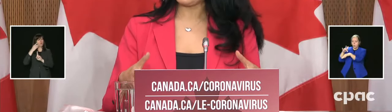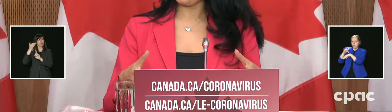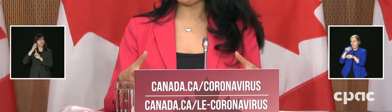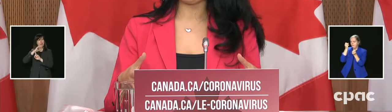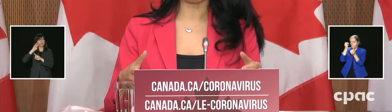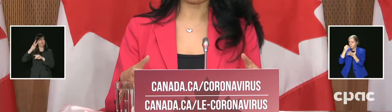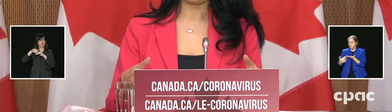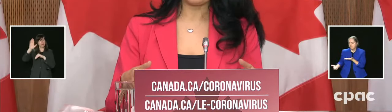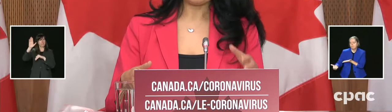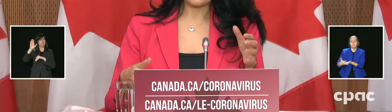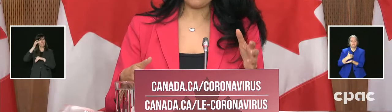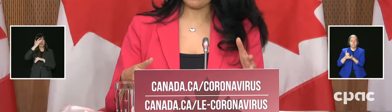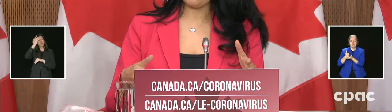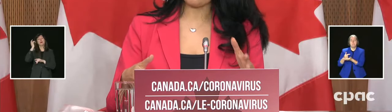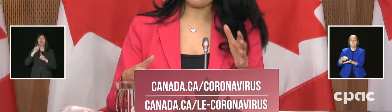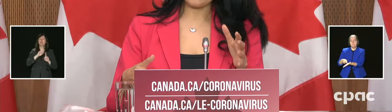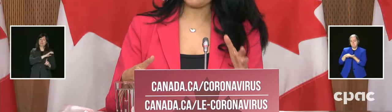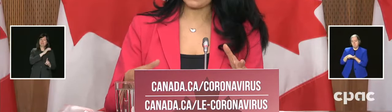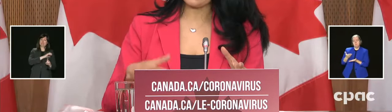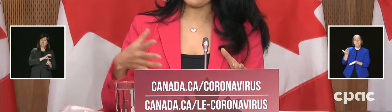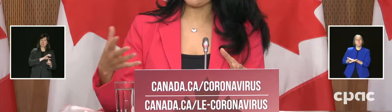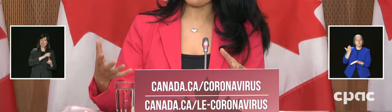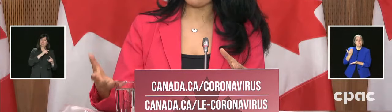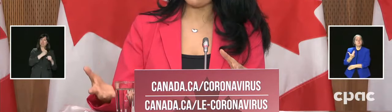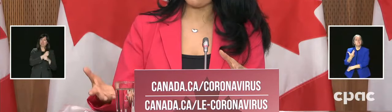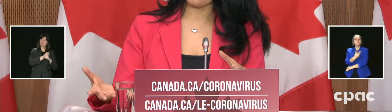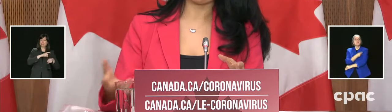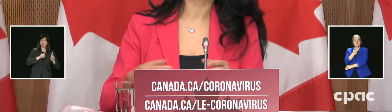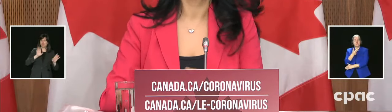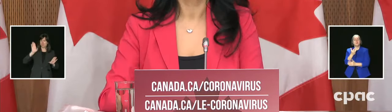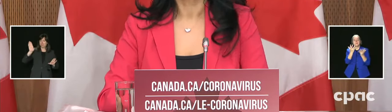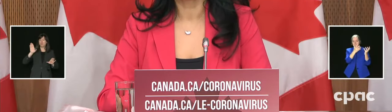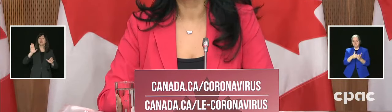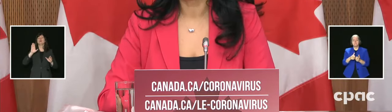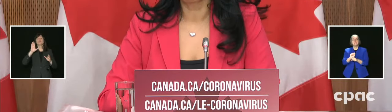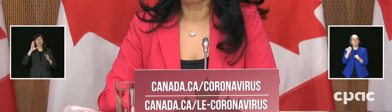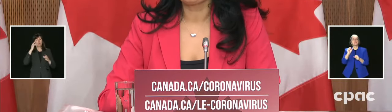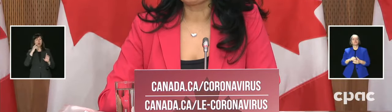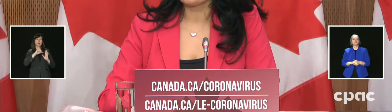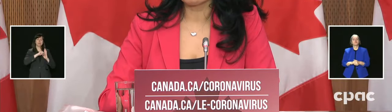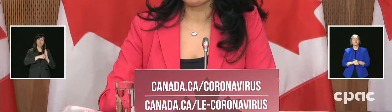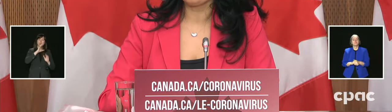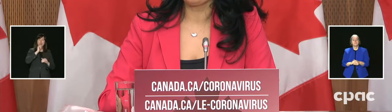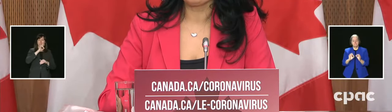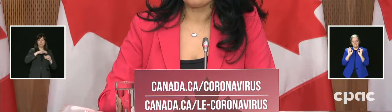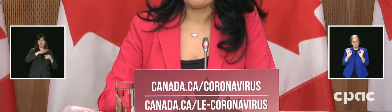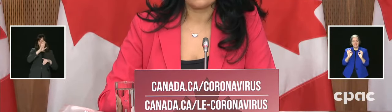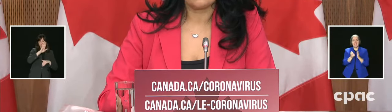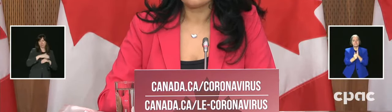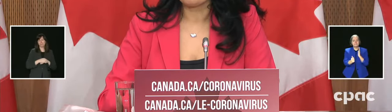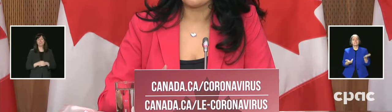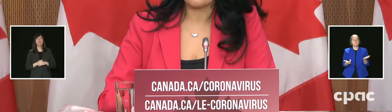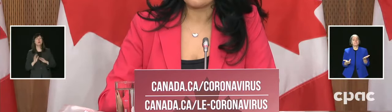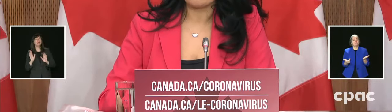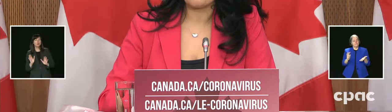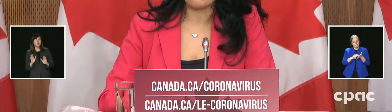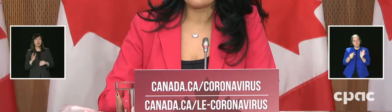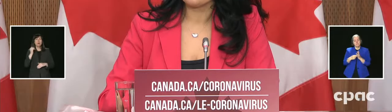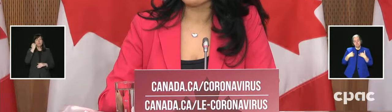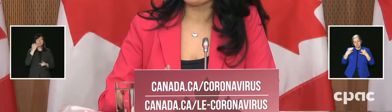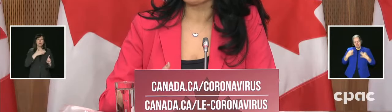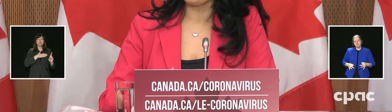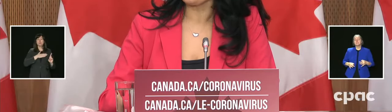the indication was that you can use it for people 18 years of age and older. I mean, I think it kind of comes down to, so if I have